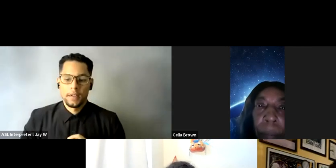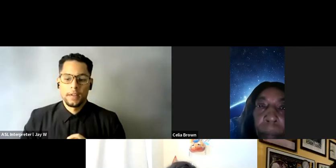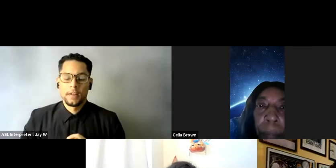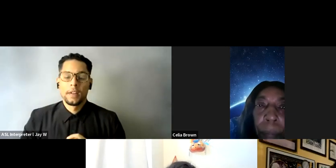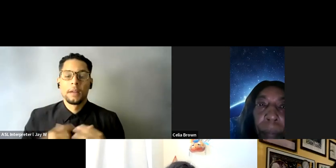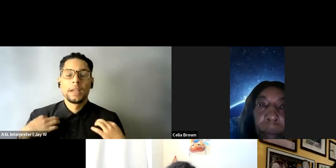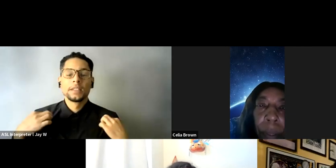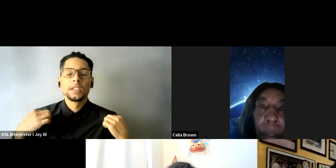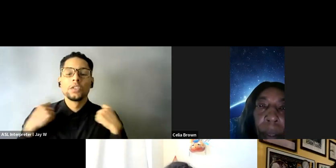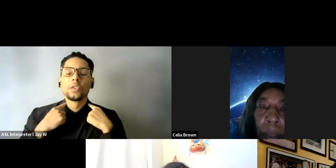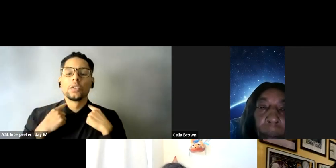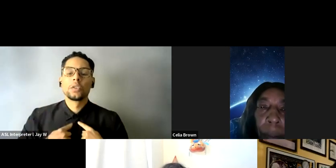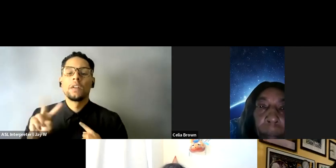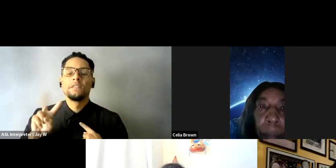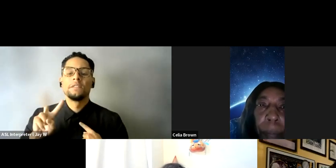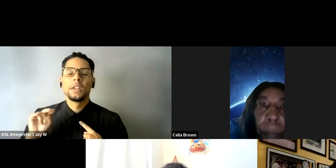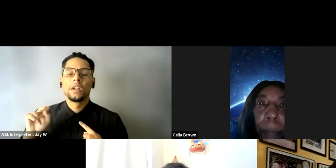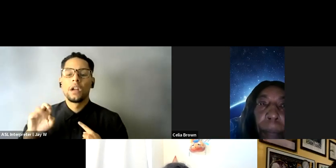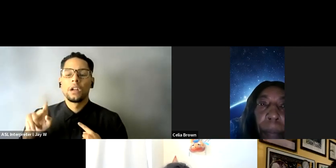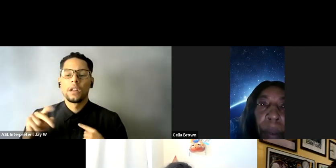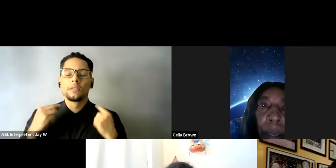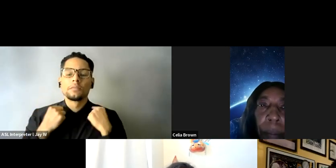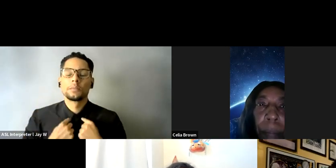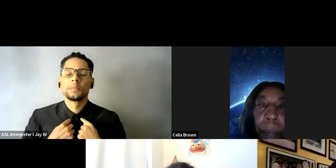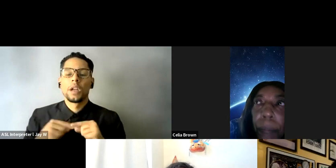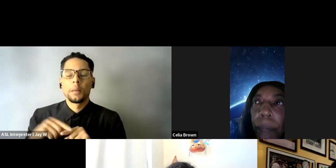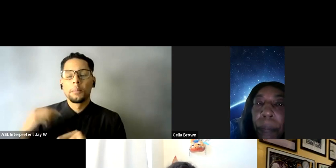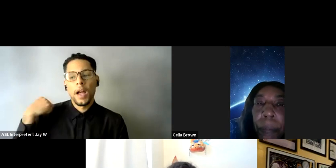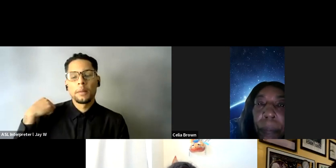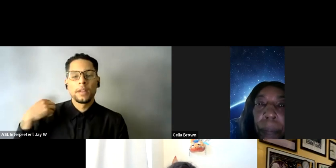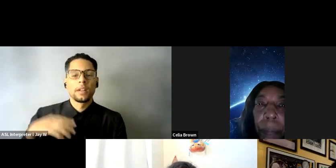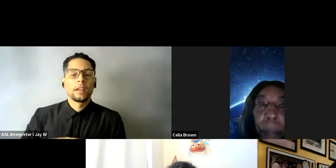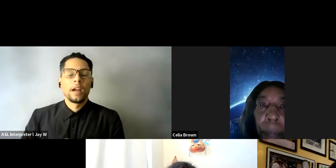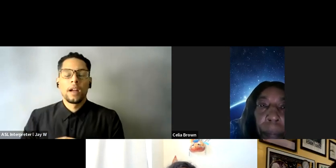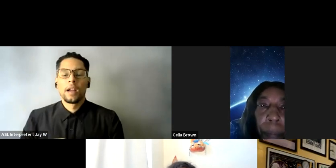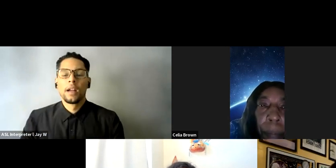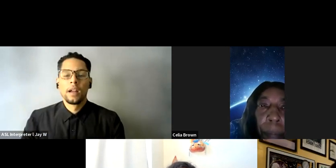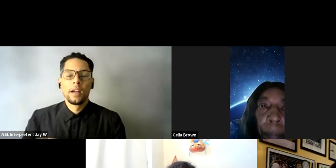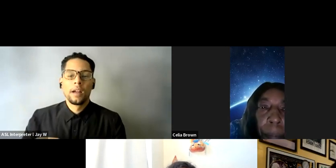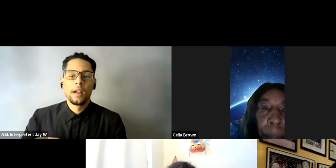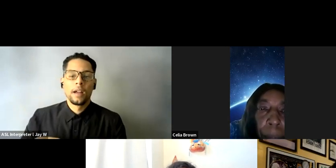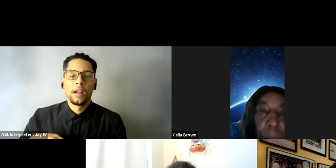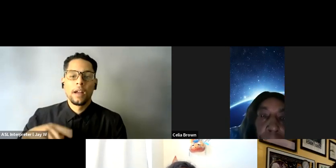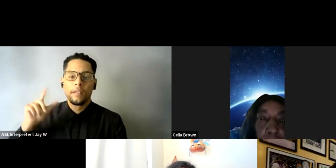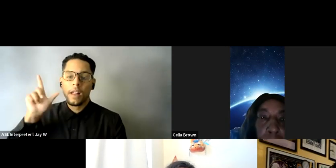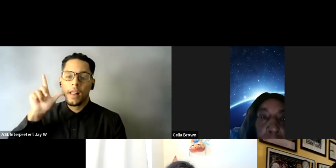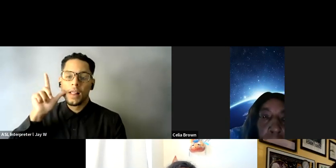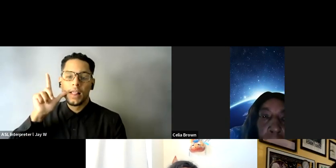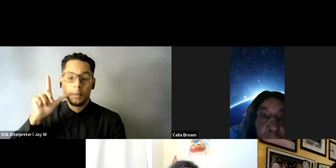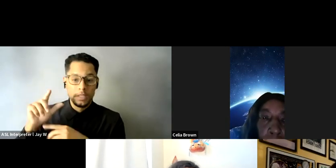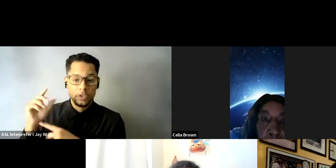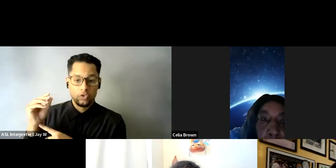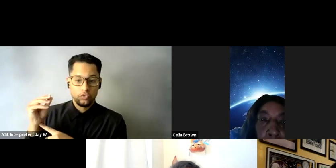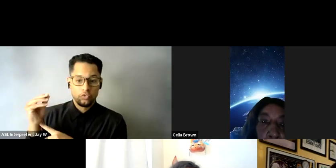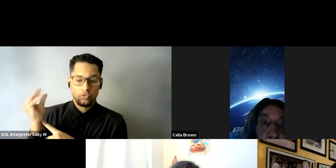V-neck t-shirt. And behind me, I have a lemon tree. So with that, I am going to then pass it